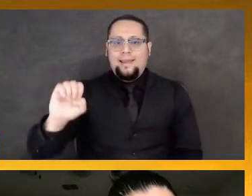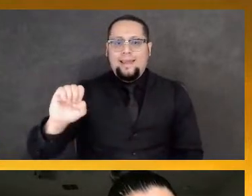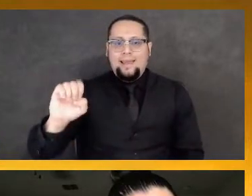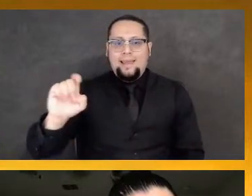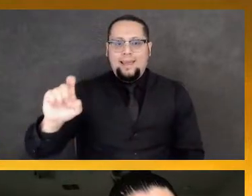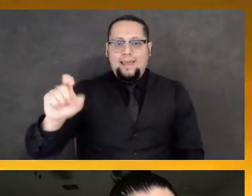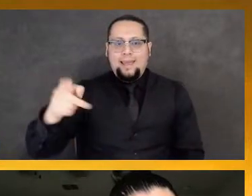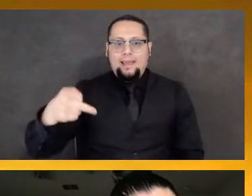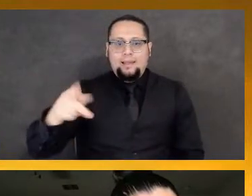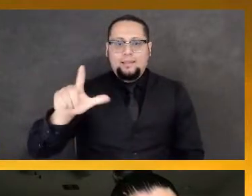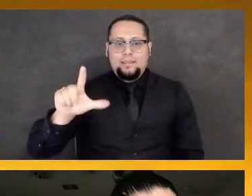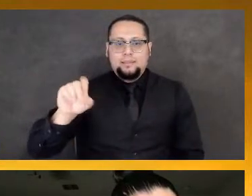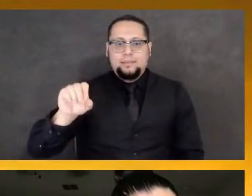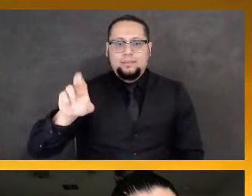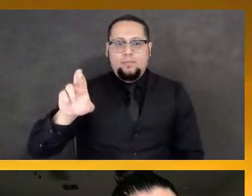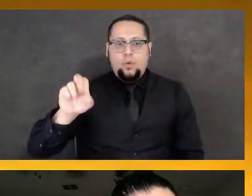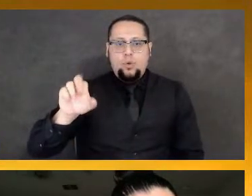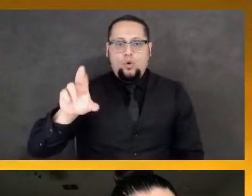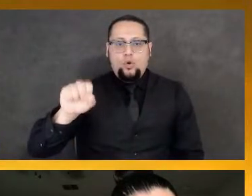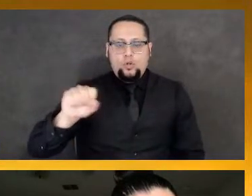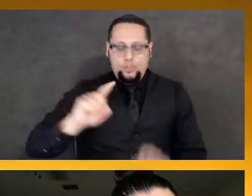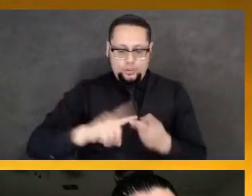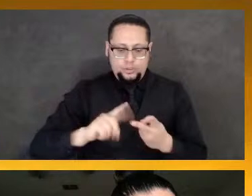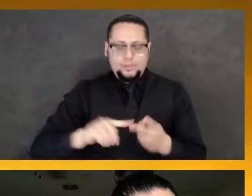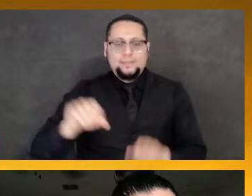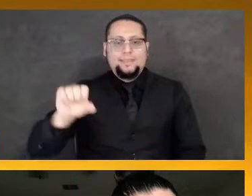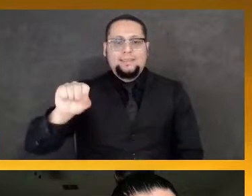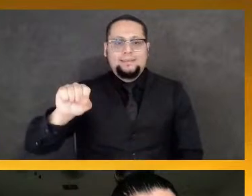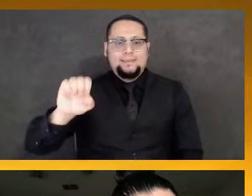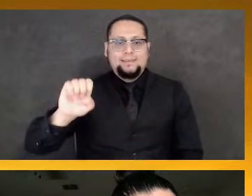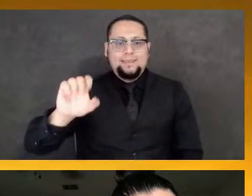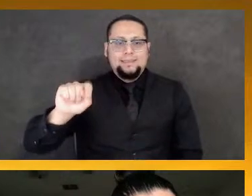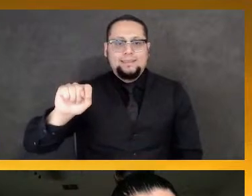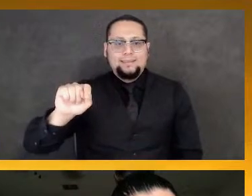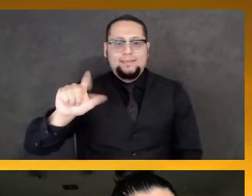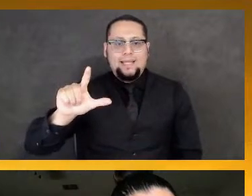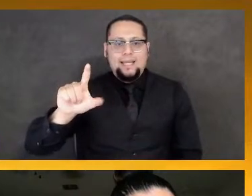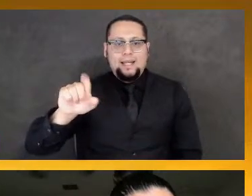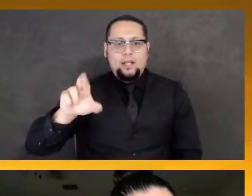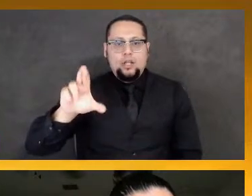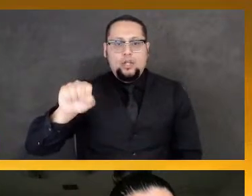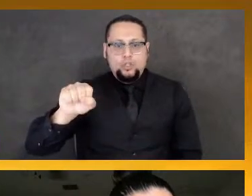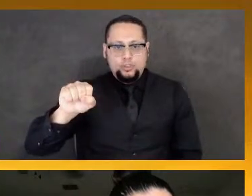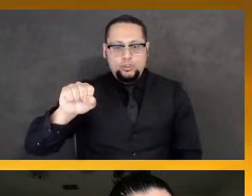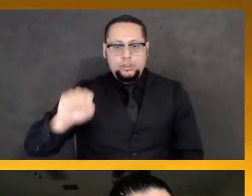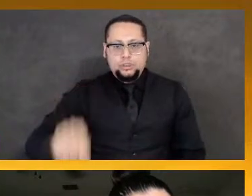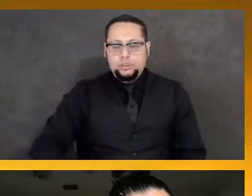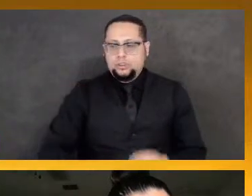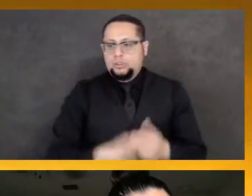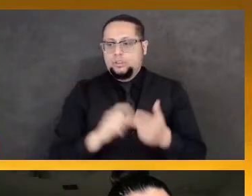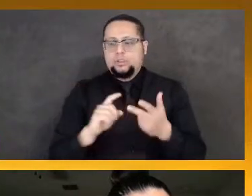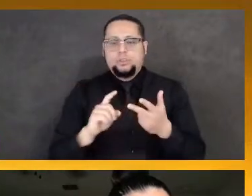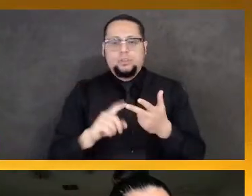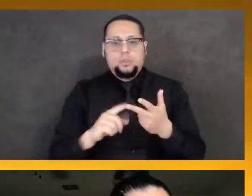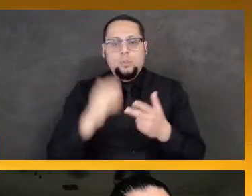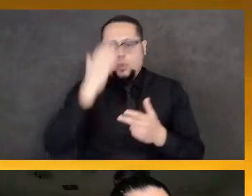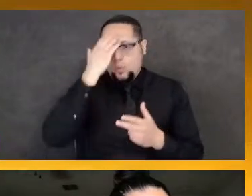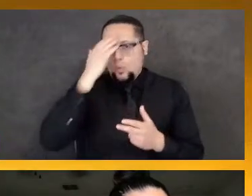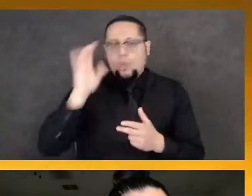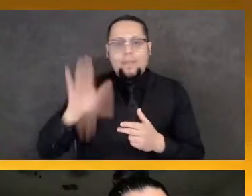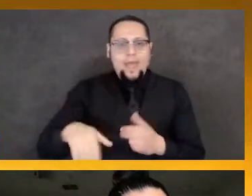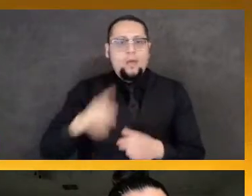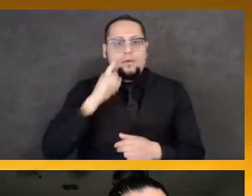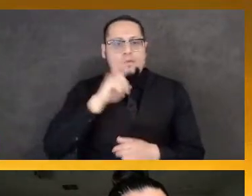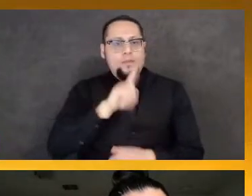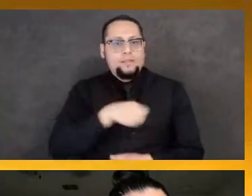explorers, settlers, pioneers to describe the Spanish, the French, the English who came here.